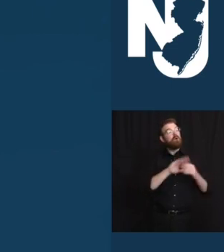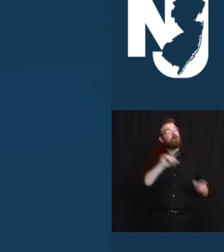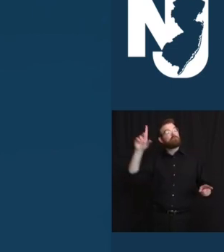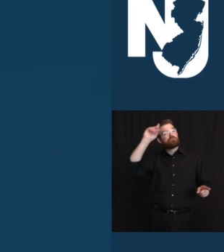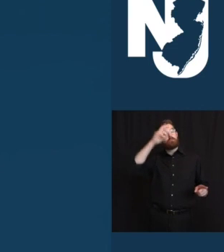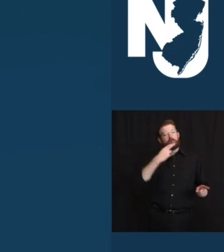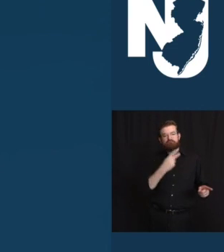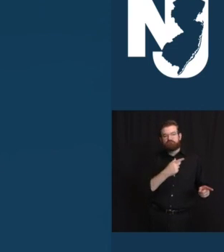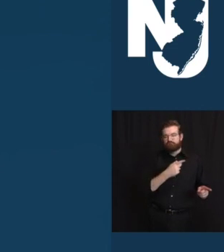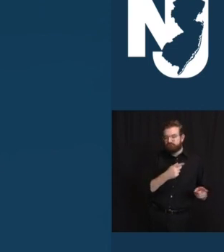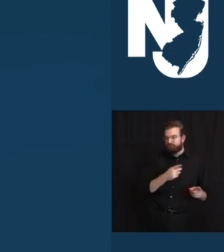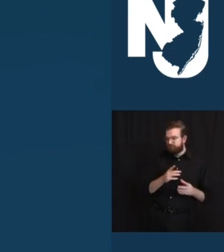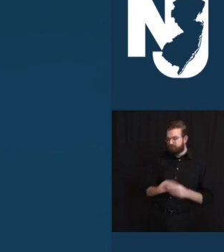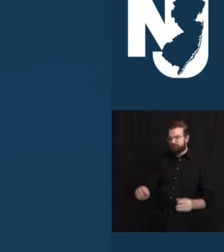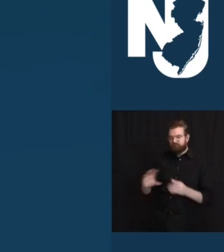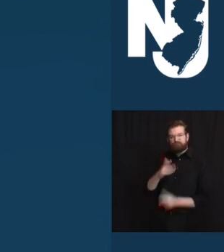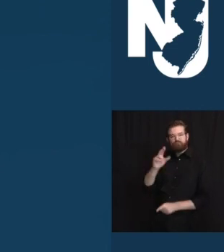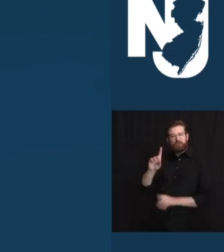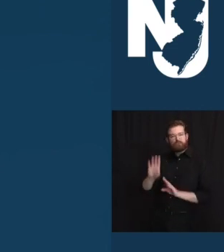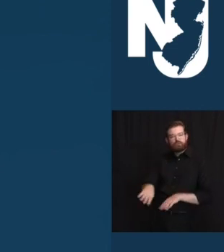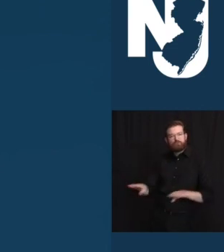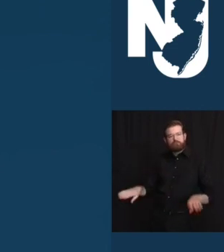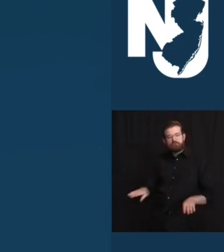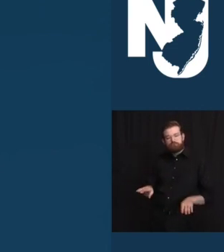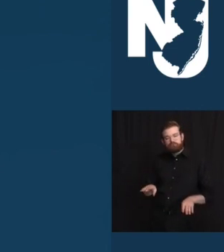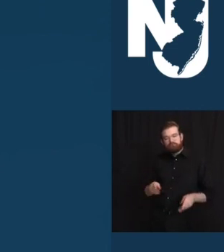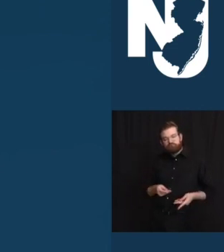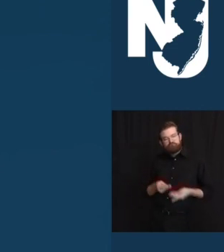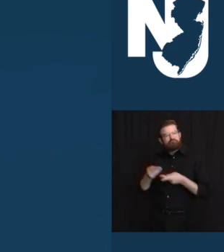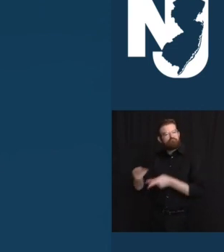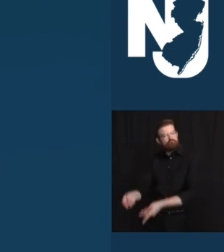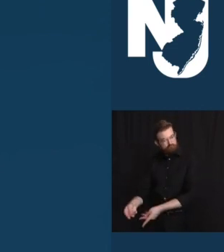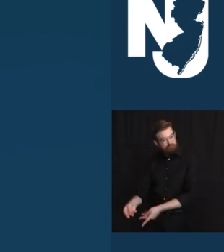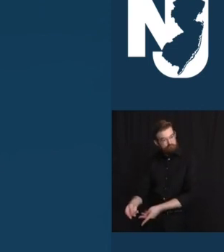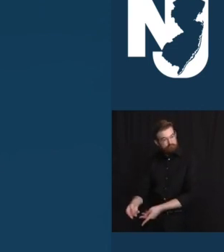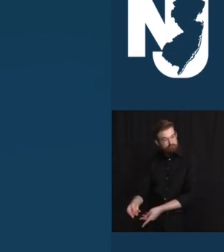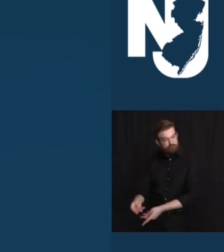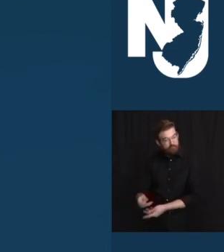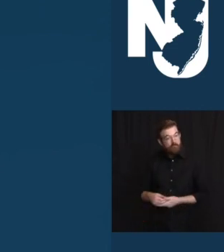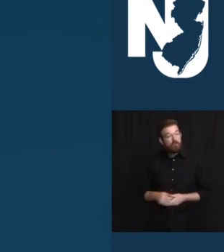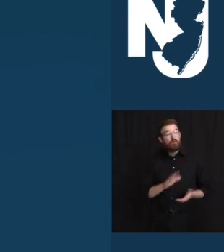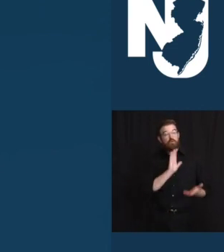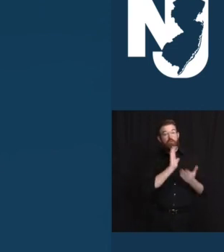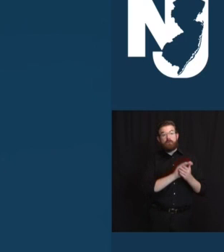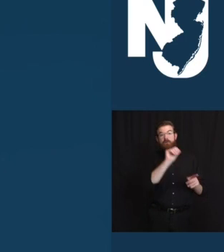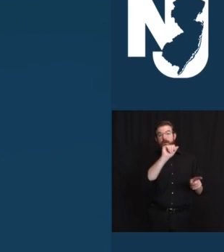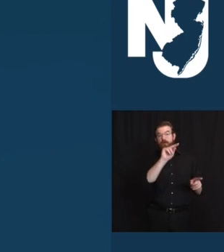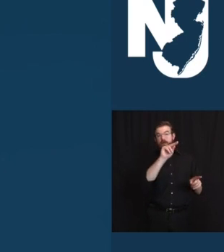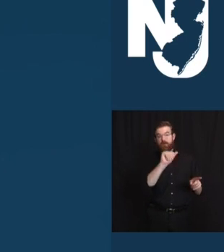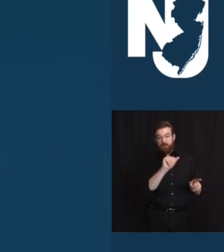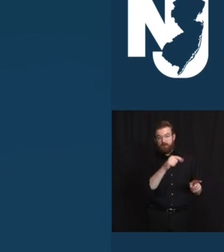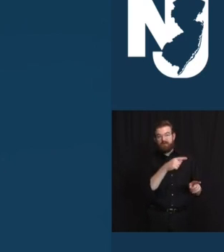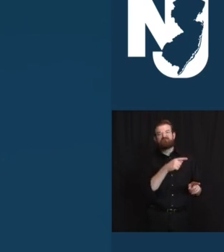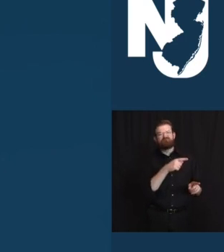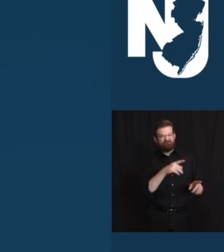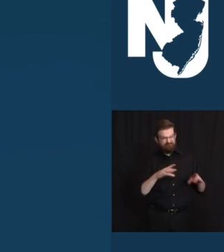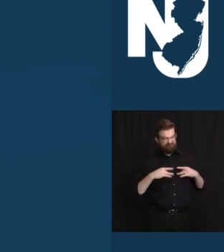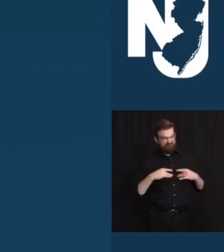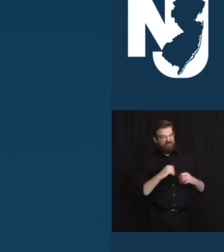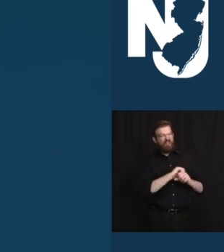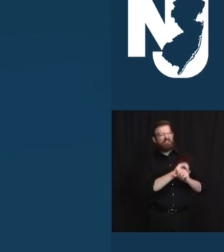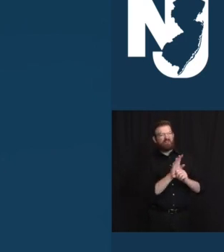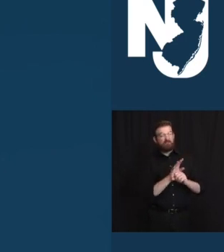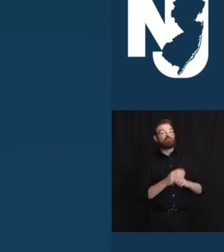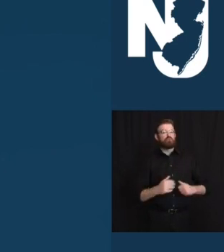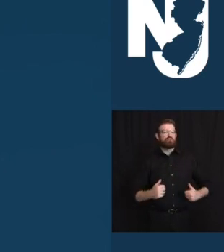Anna, and by the way, Anna fought her own battle against COVID-19. Keep her in your prayers. They had 6 children,